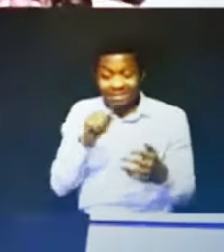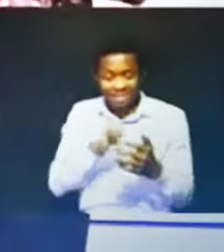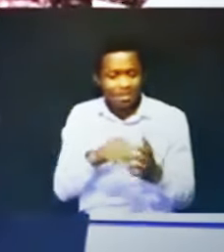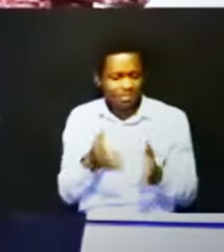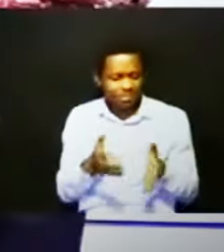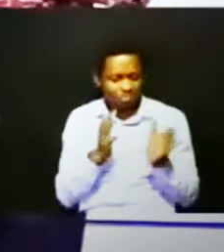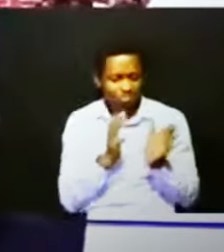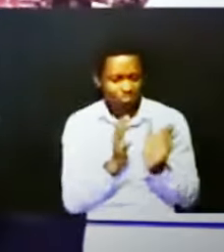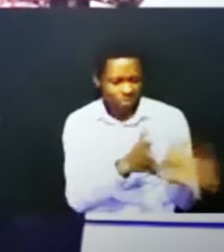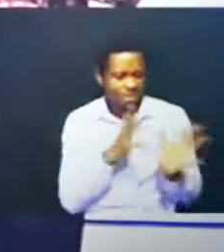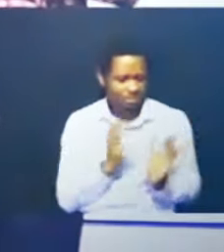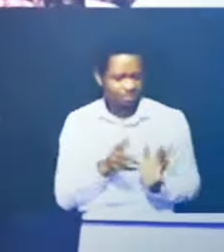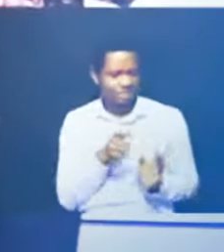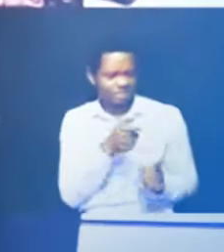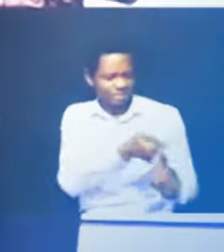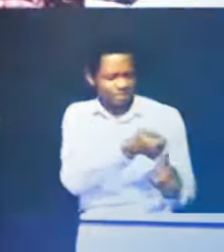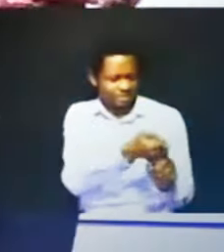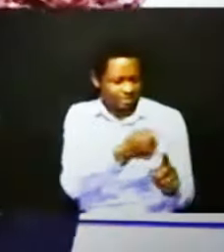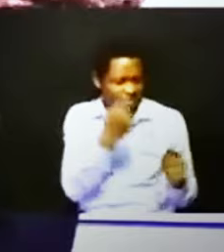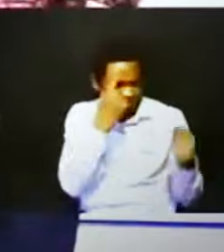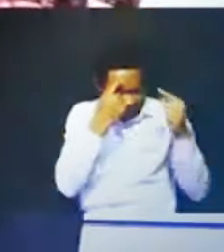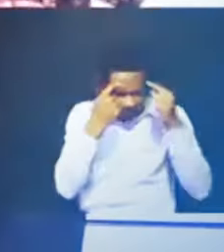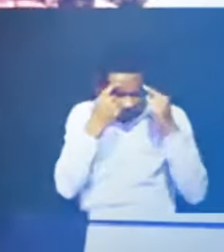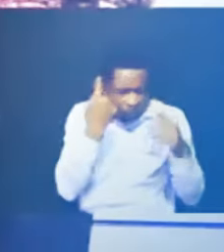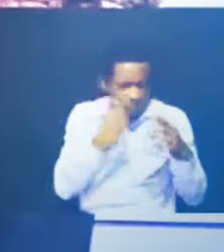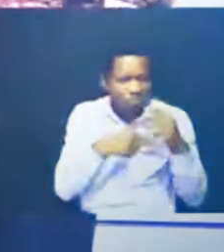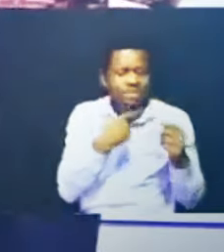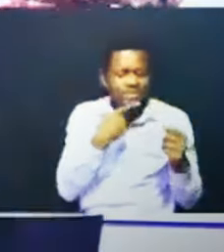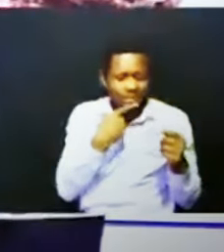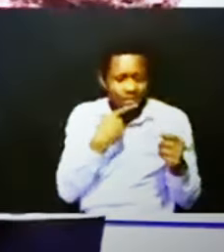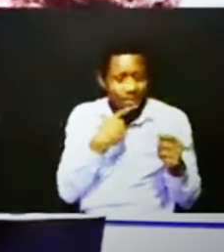he has said. But God is still alive.